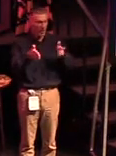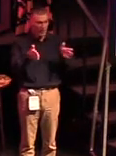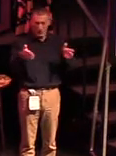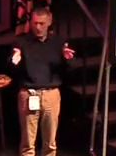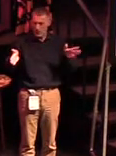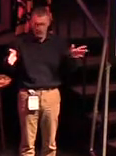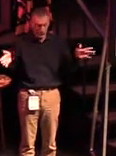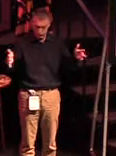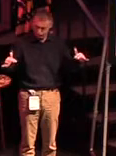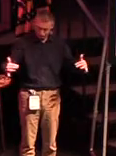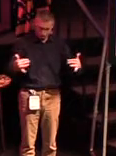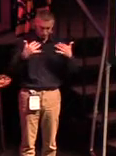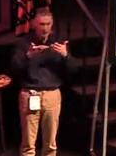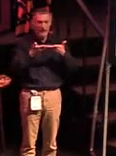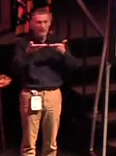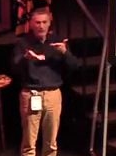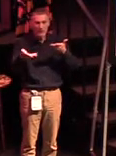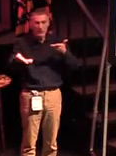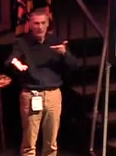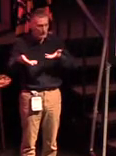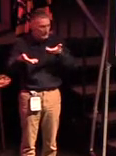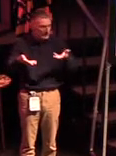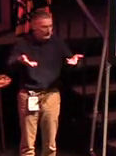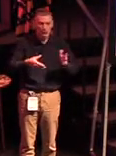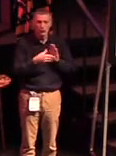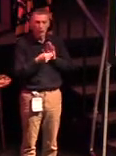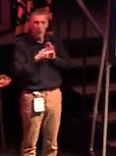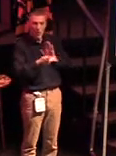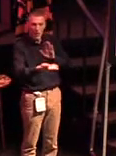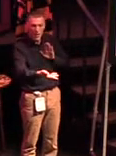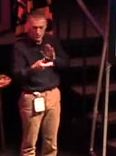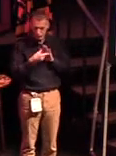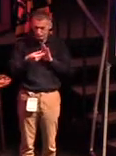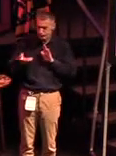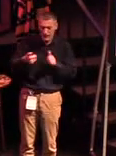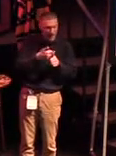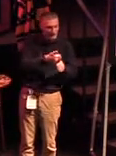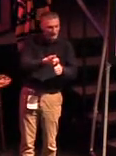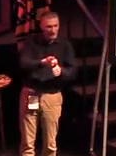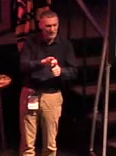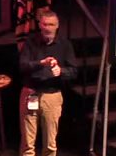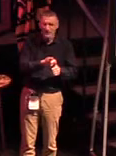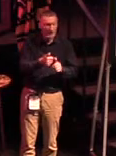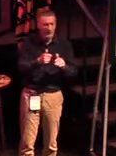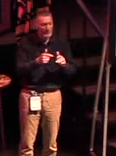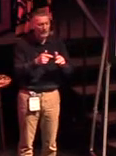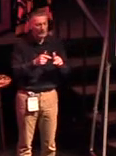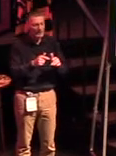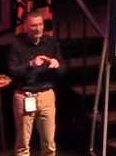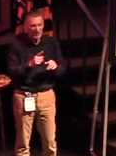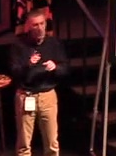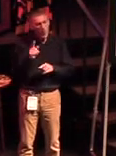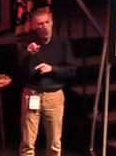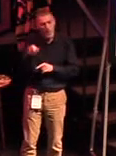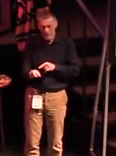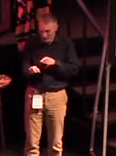and sharing it and being role models and being advocates. But like I said, you can't just focus on the individual making lemonade. It's not